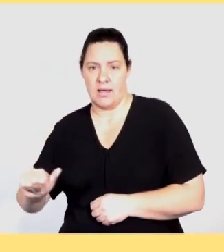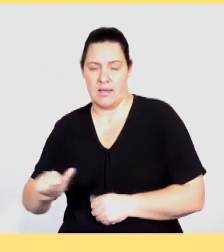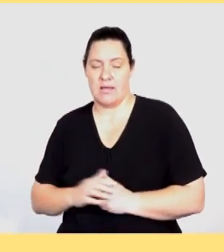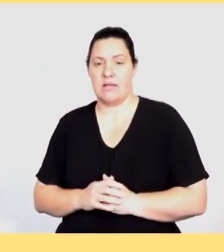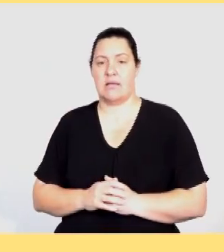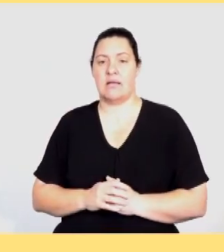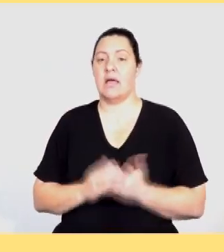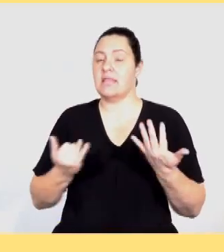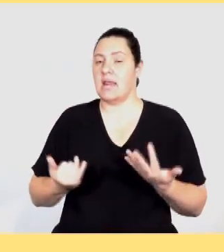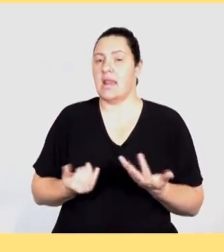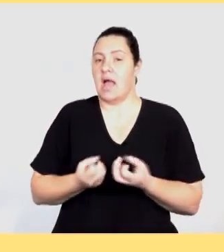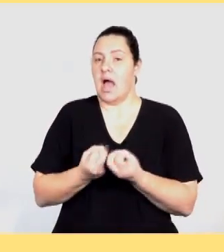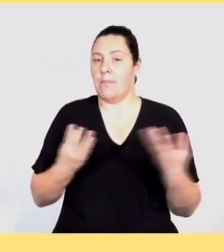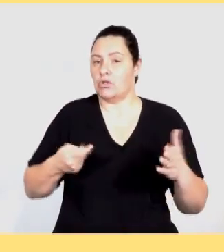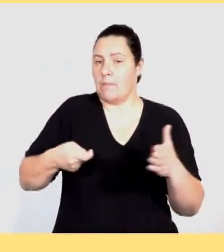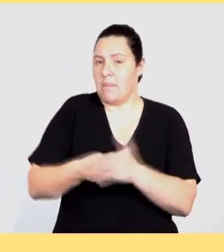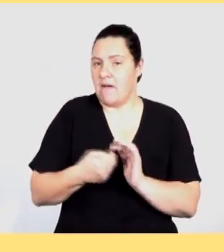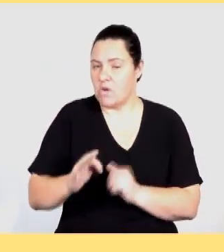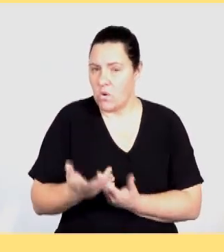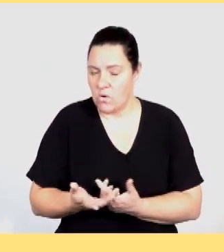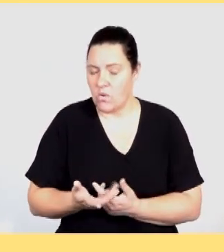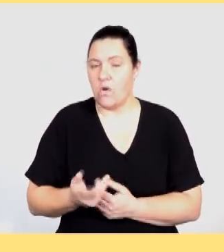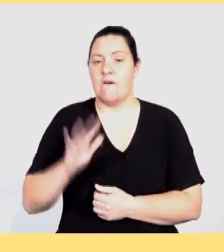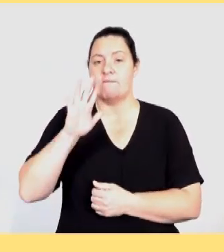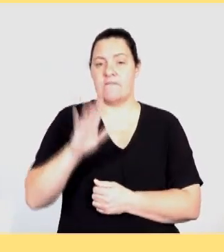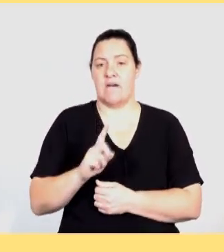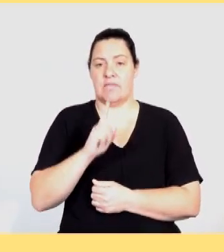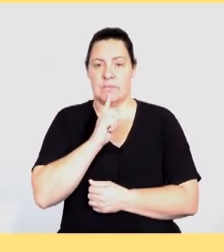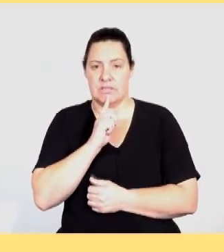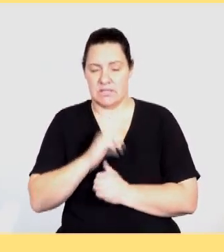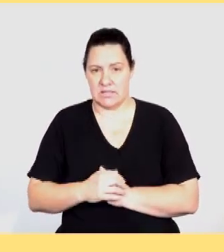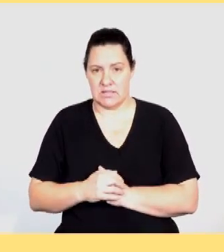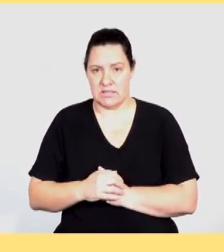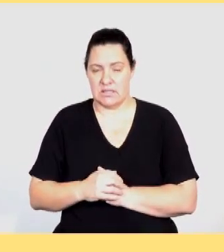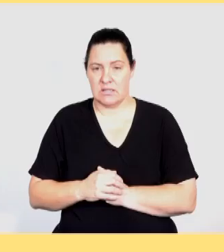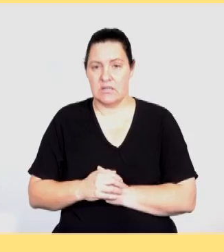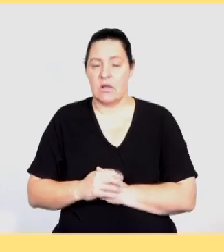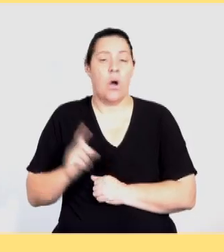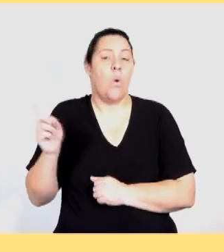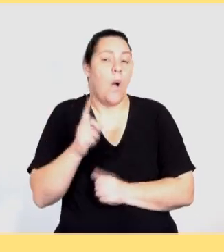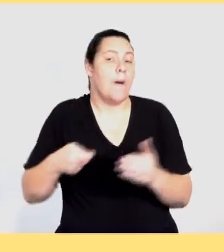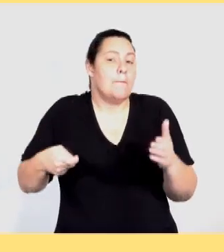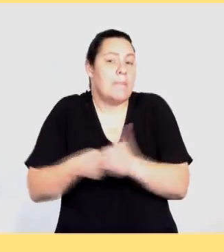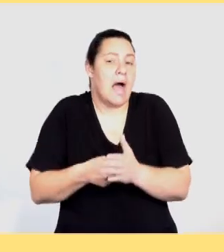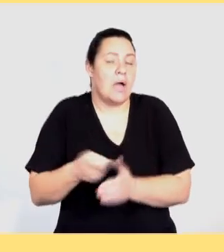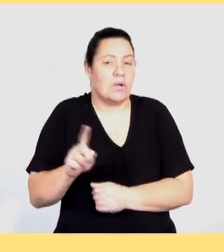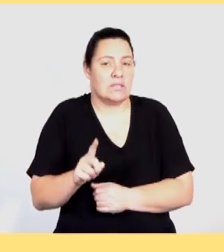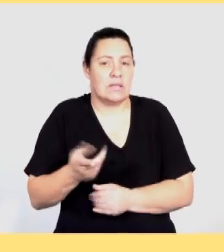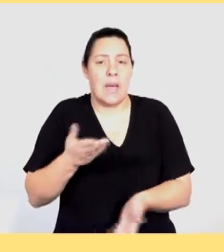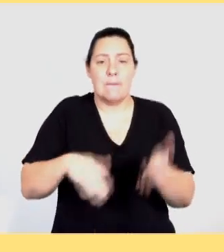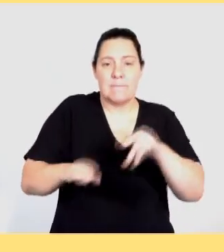Muller. And then how much did we buy the goods for? 5,000. What did we